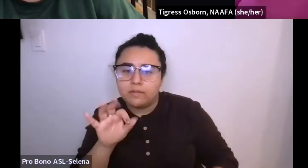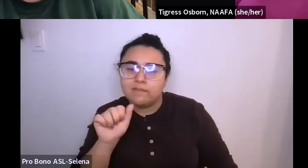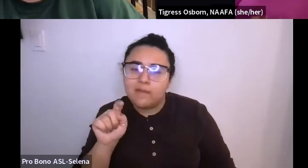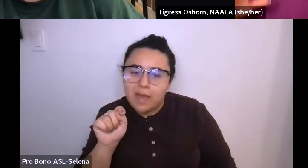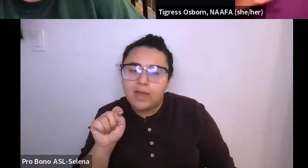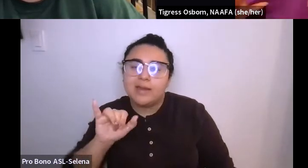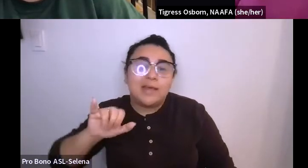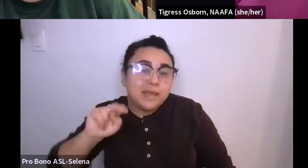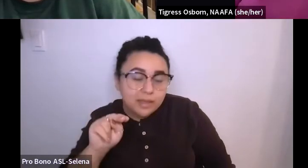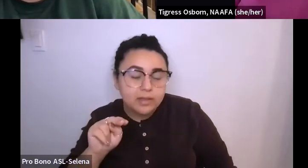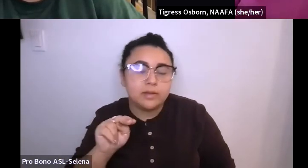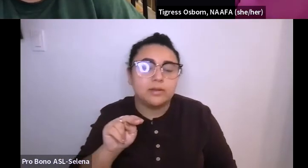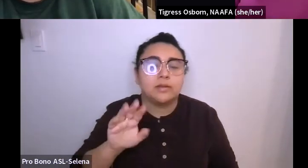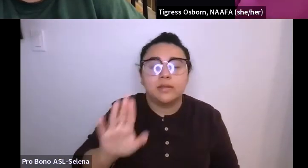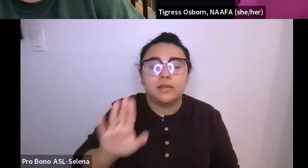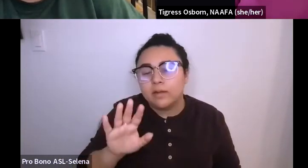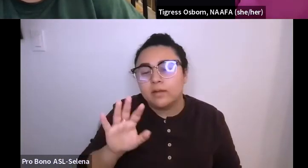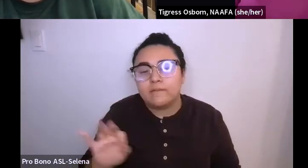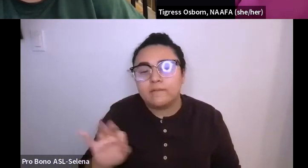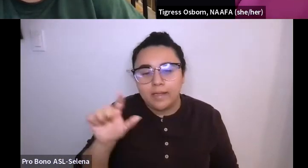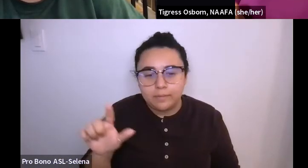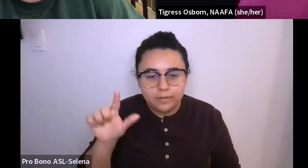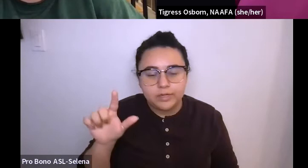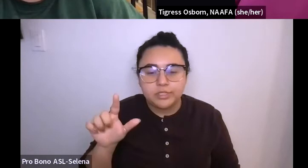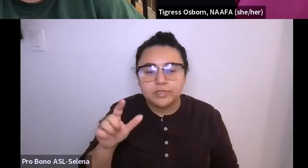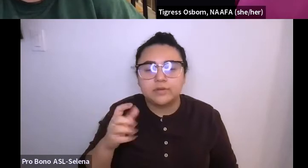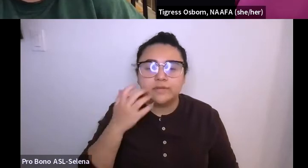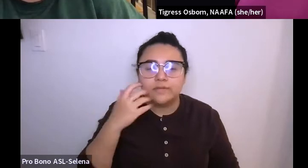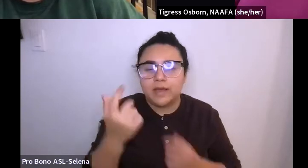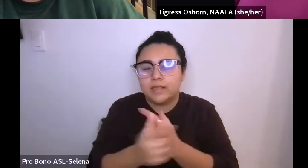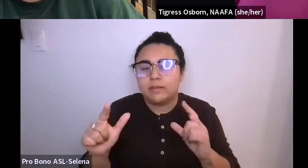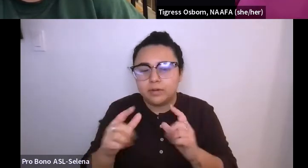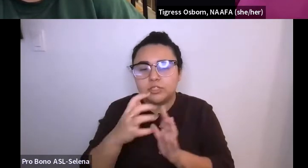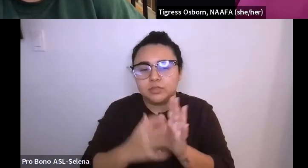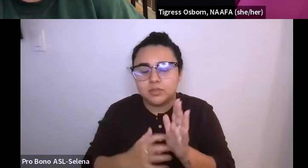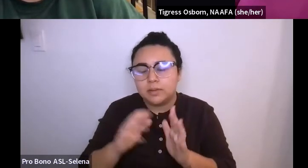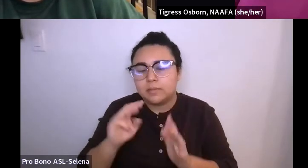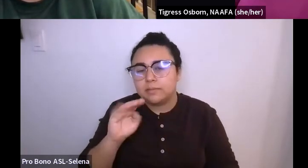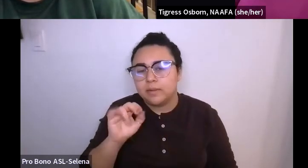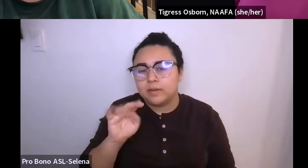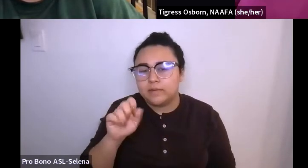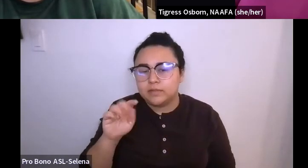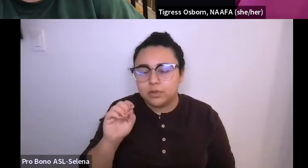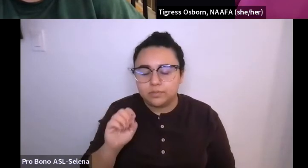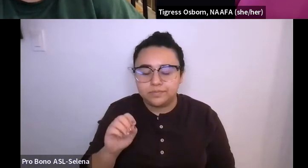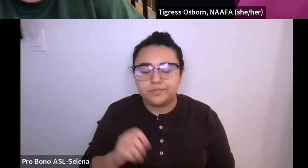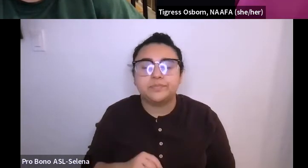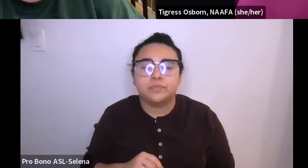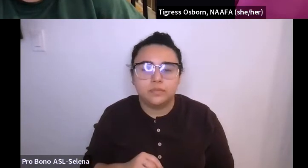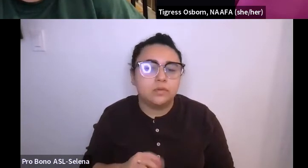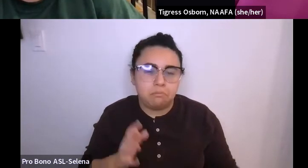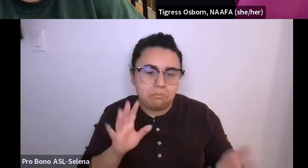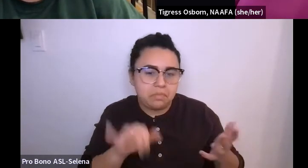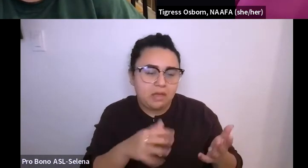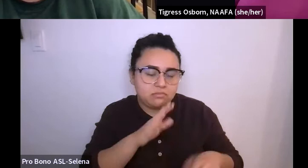Liberation Manifesto, you know, where we have a role in that. So Bill wants to know if, Bill says, an